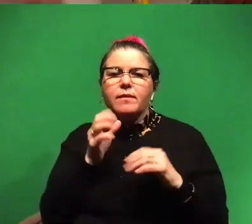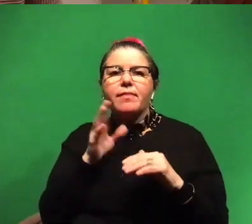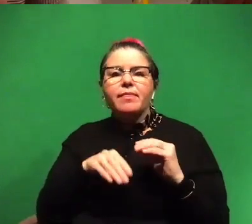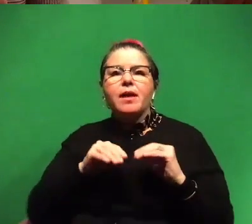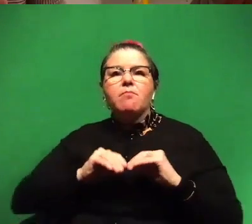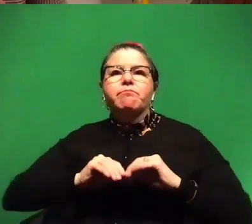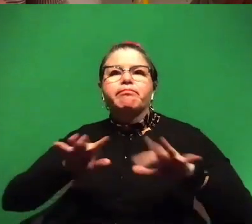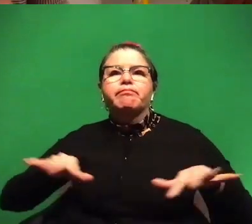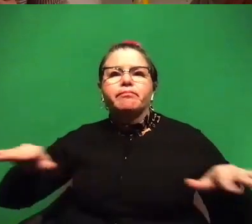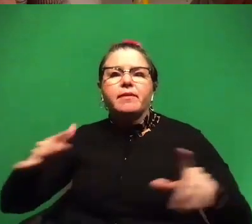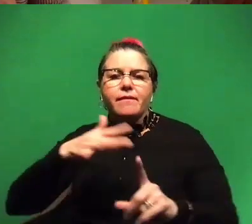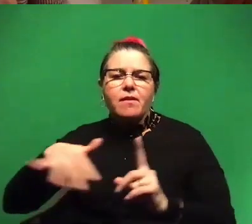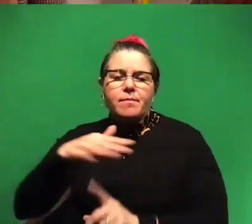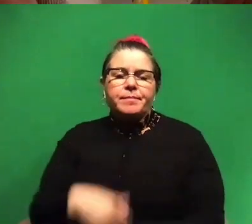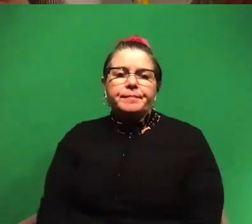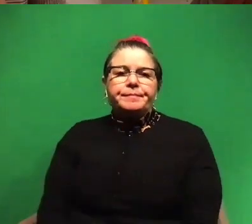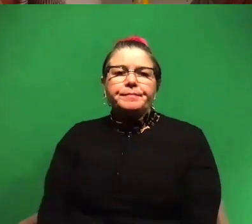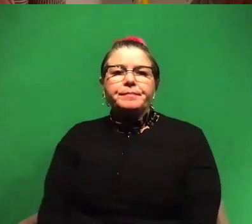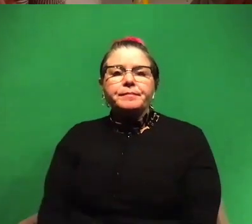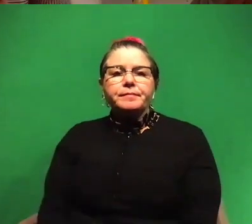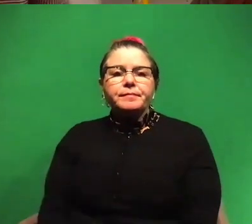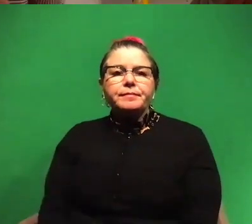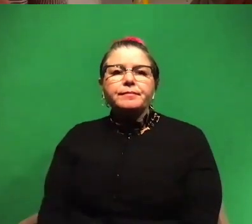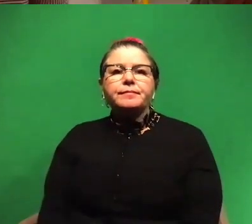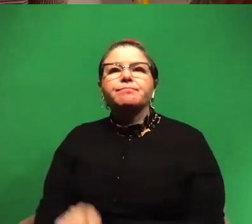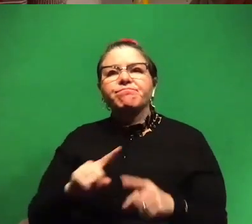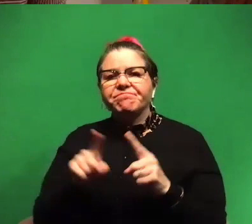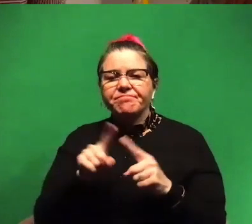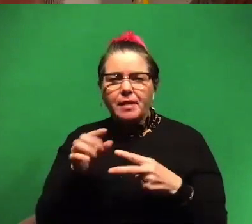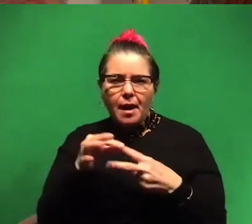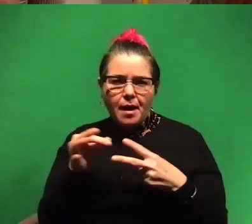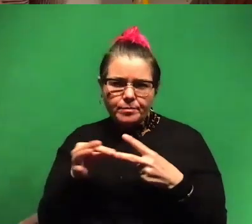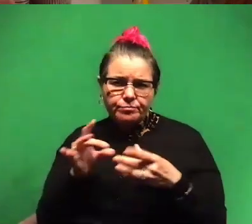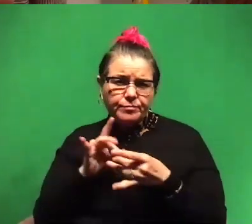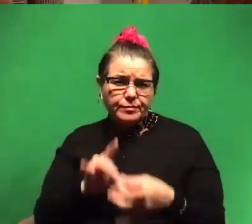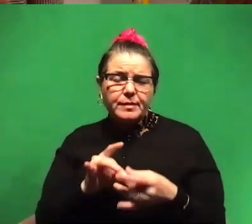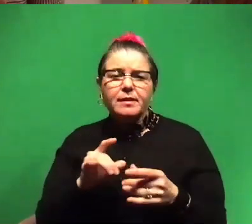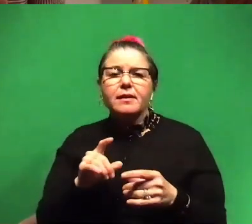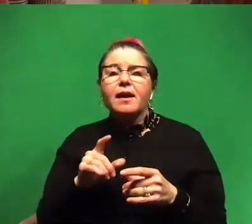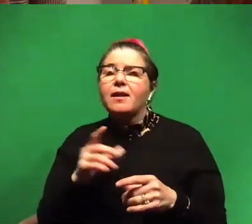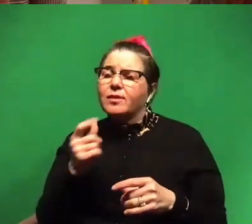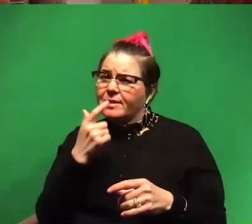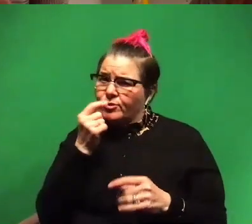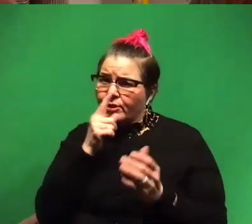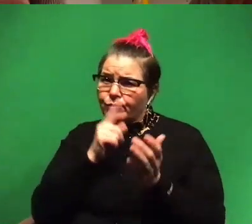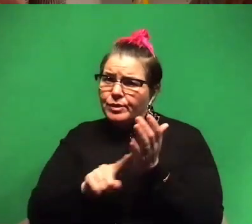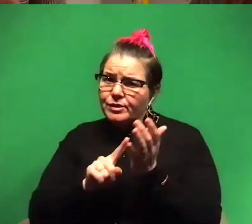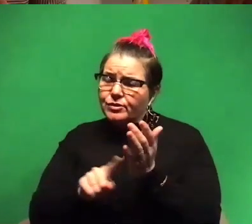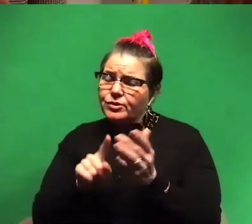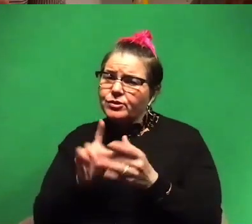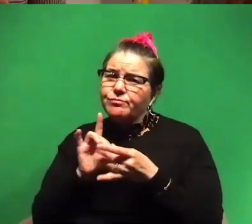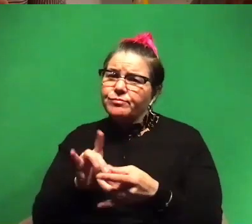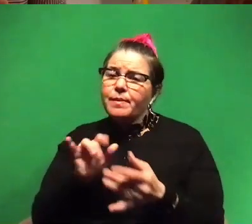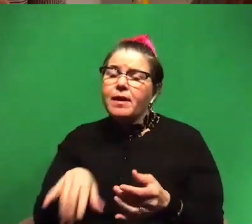go out into the environment. And so there's a lot of different options for that kind of thing, and there's a lot of really interesting research on that. At one